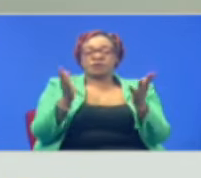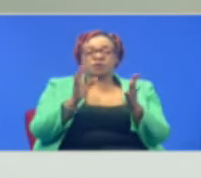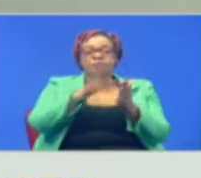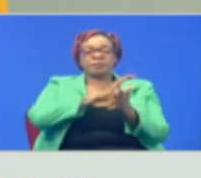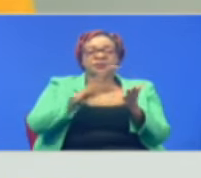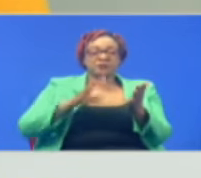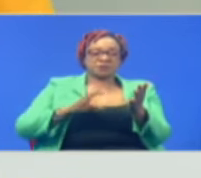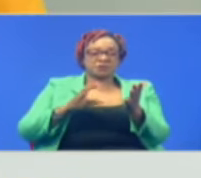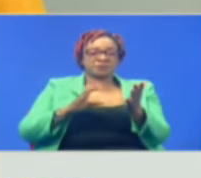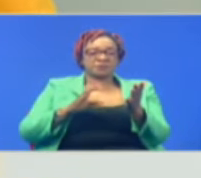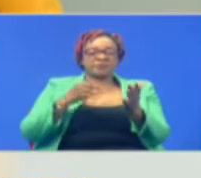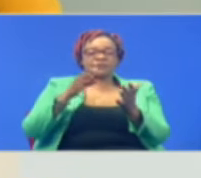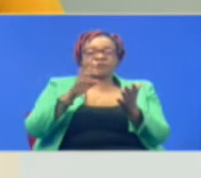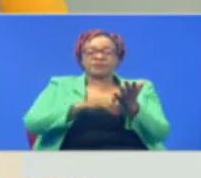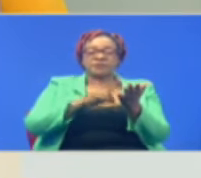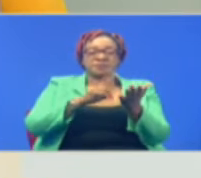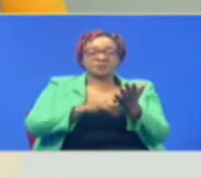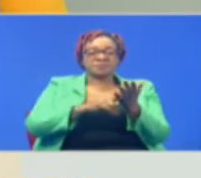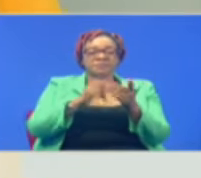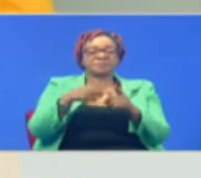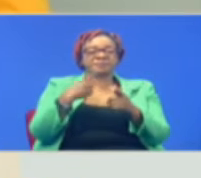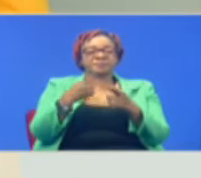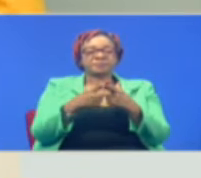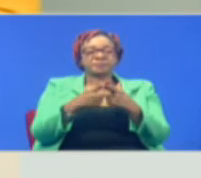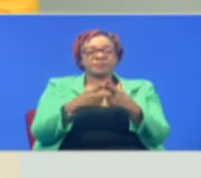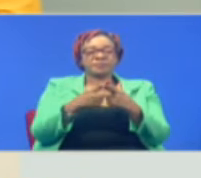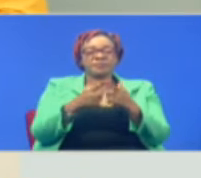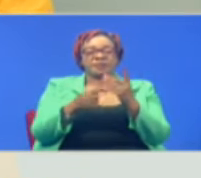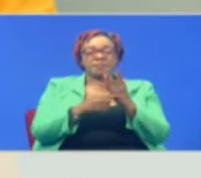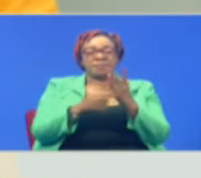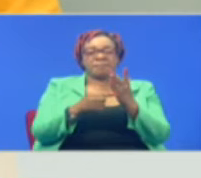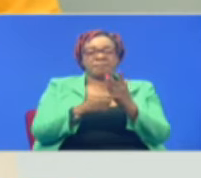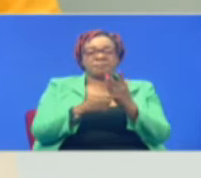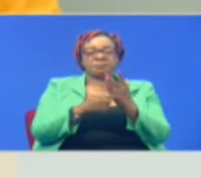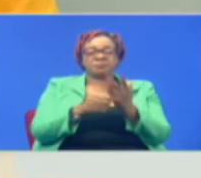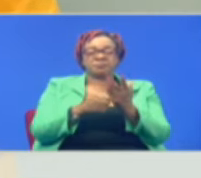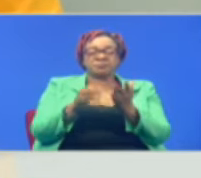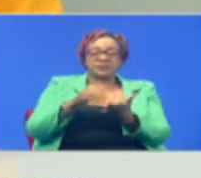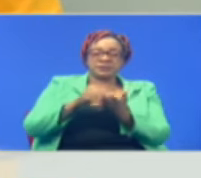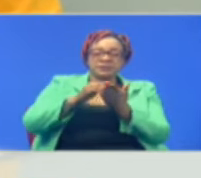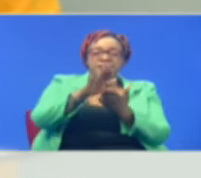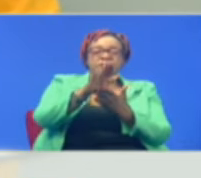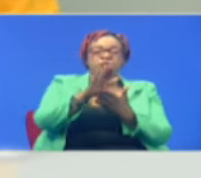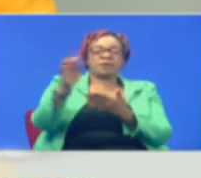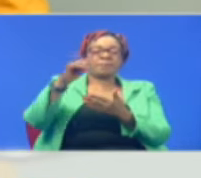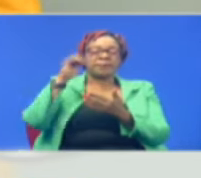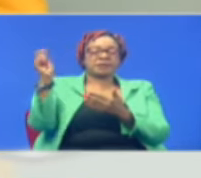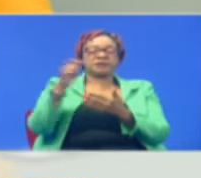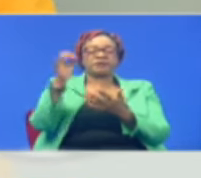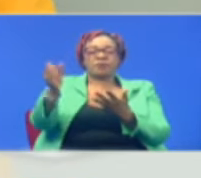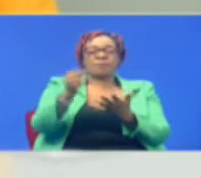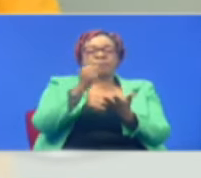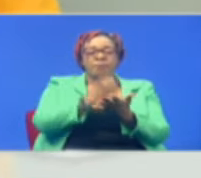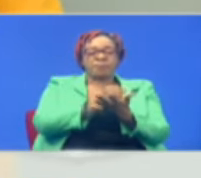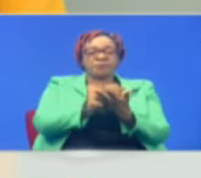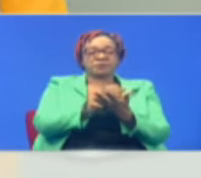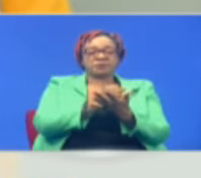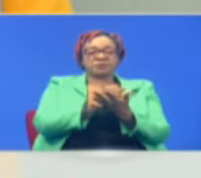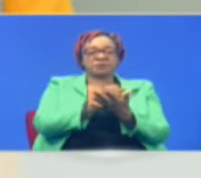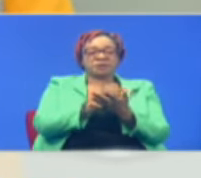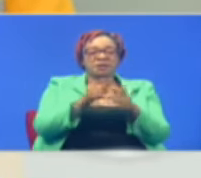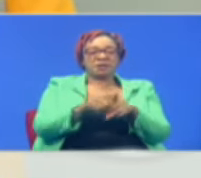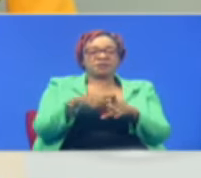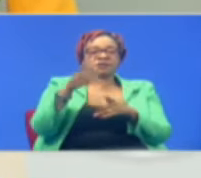for vetting. And the name is then sent to the President for appointment into office as